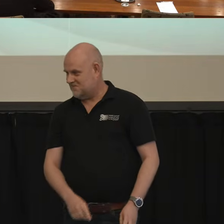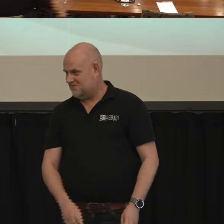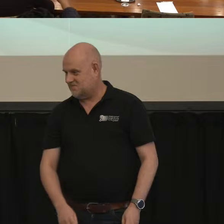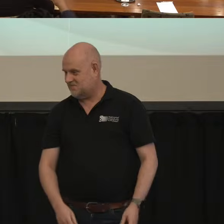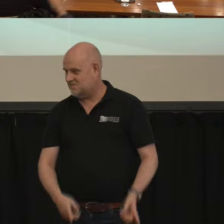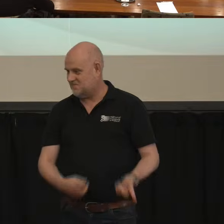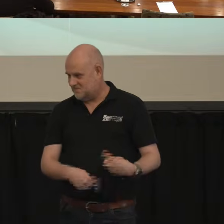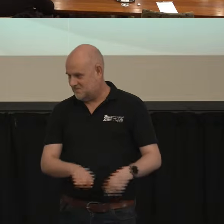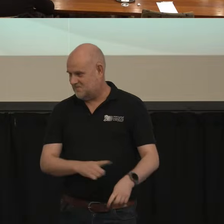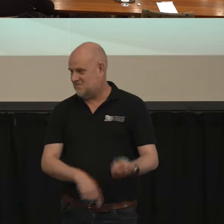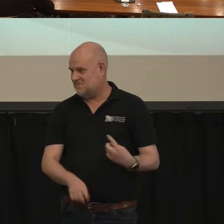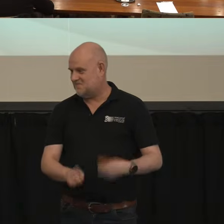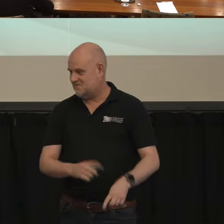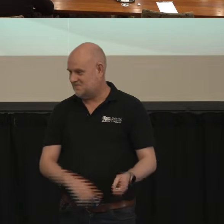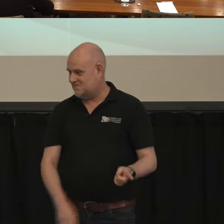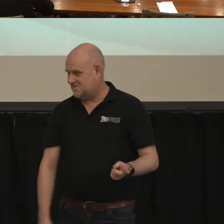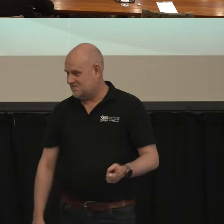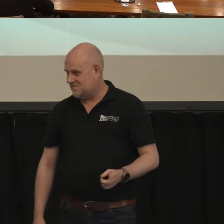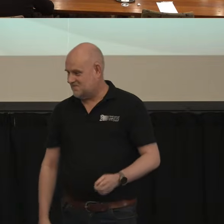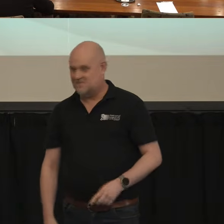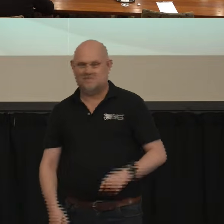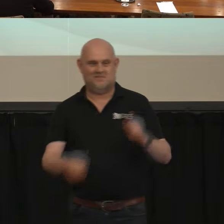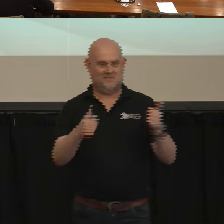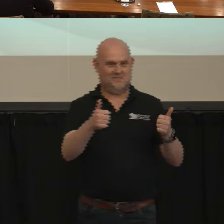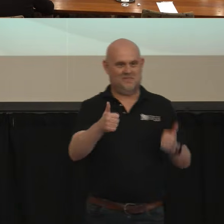Next slide. There we go. Okay.